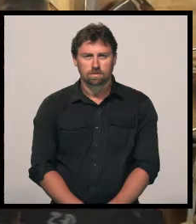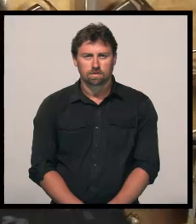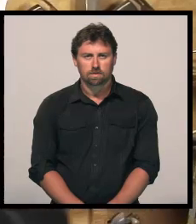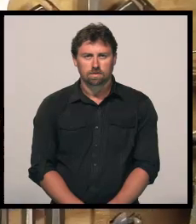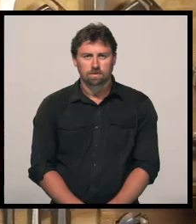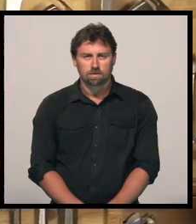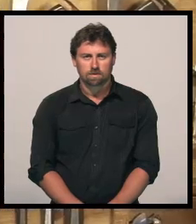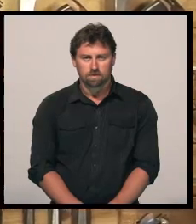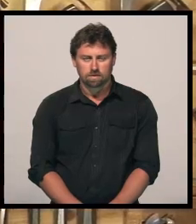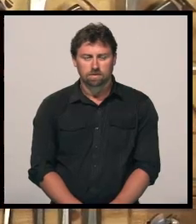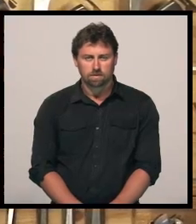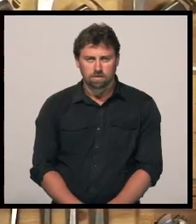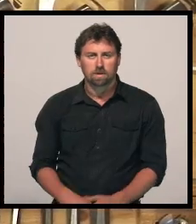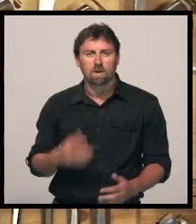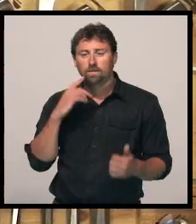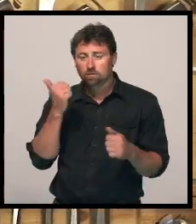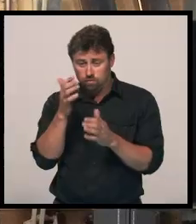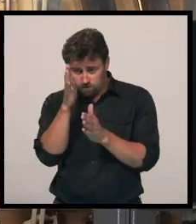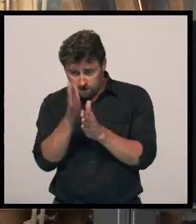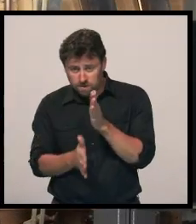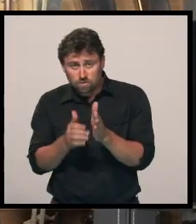Clean that up with a bit of sandpaper.